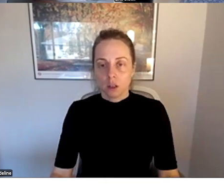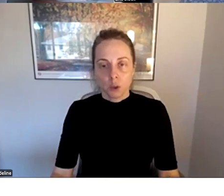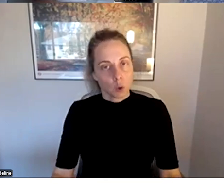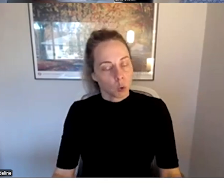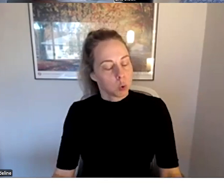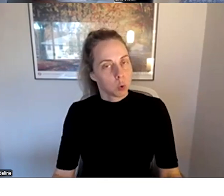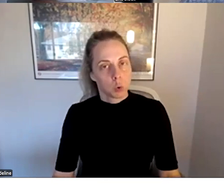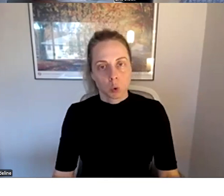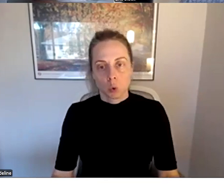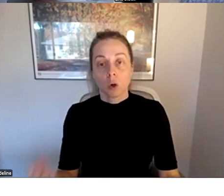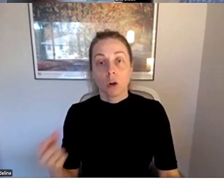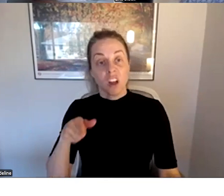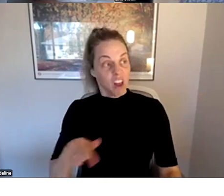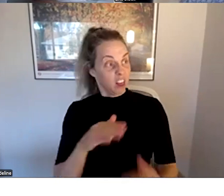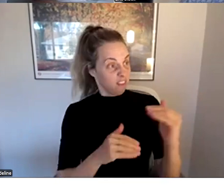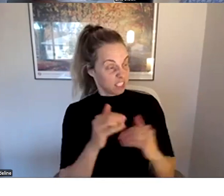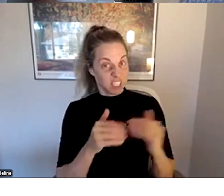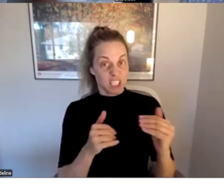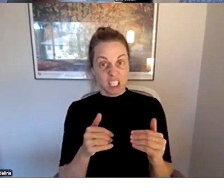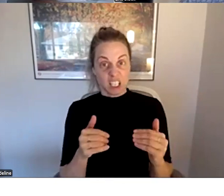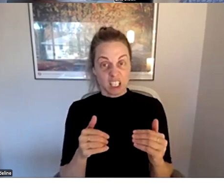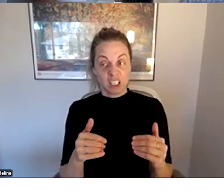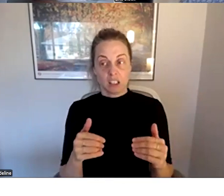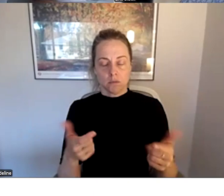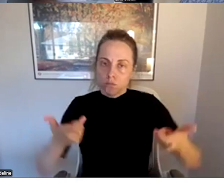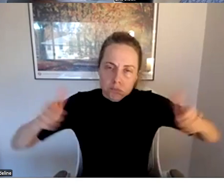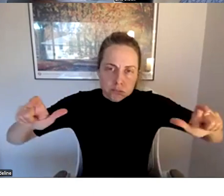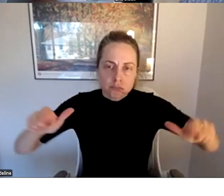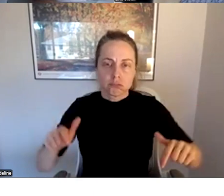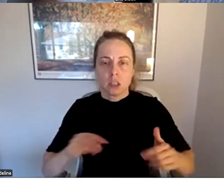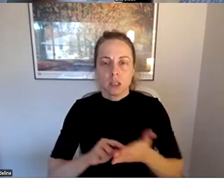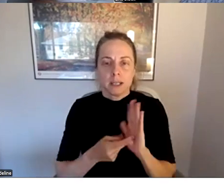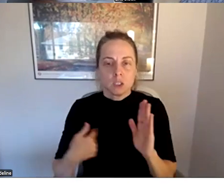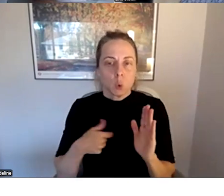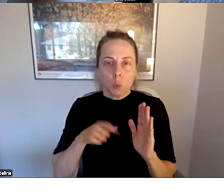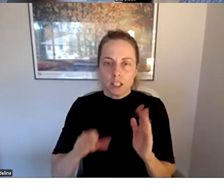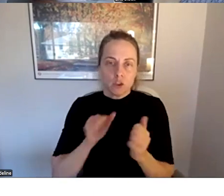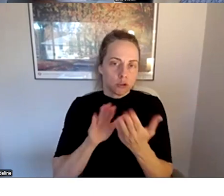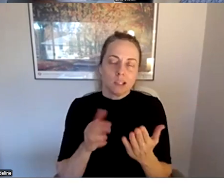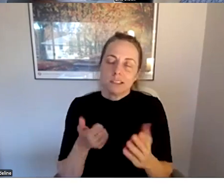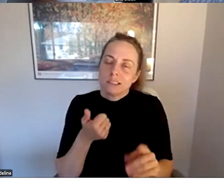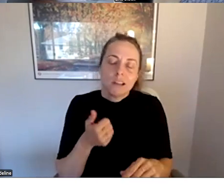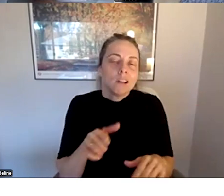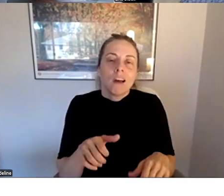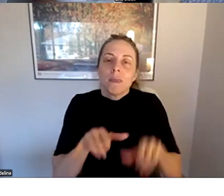given the size of this facility especially, it needed to be addressed. And it was old and